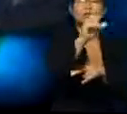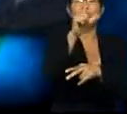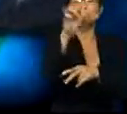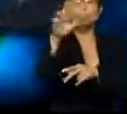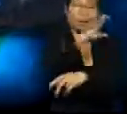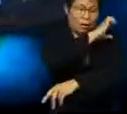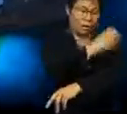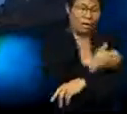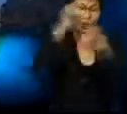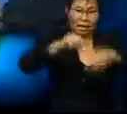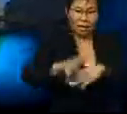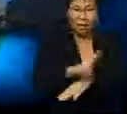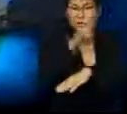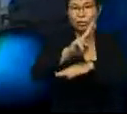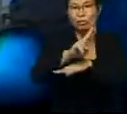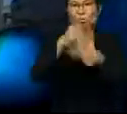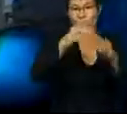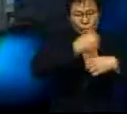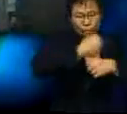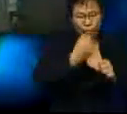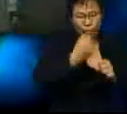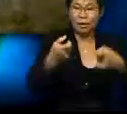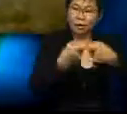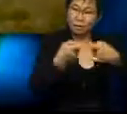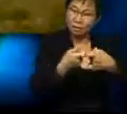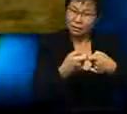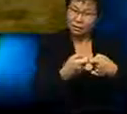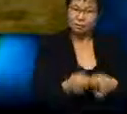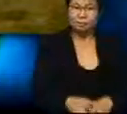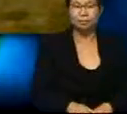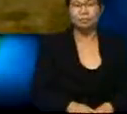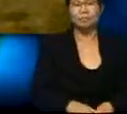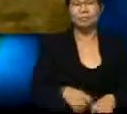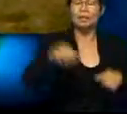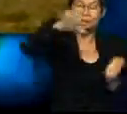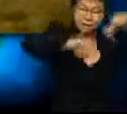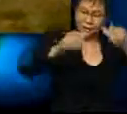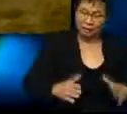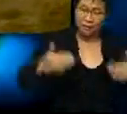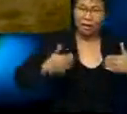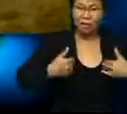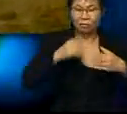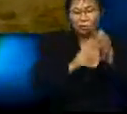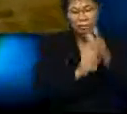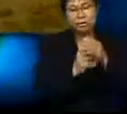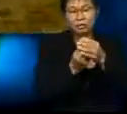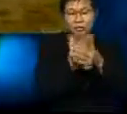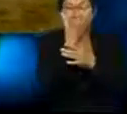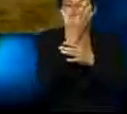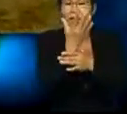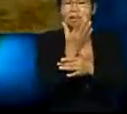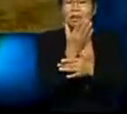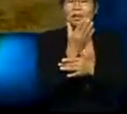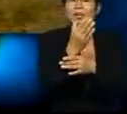energy. It can be used to produce electricity. Scientists have developed solar cells for